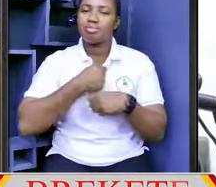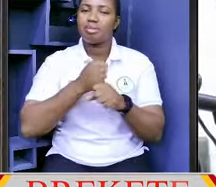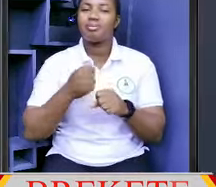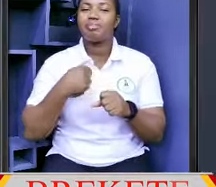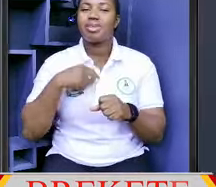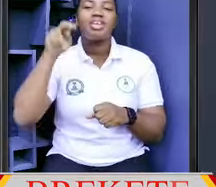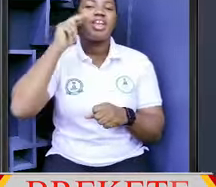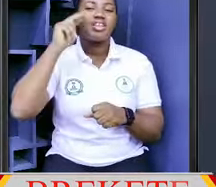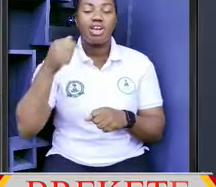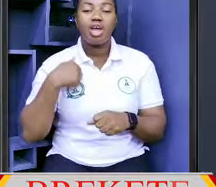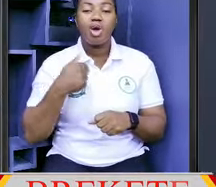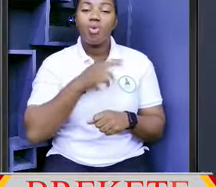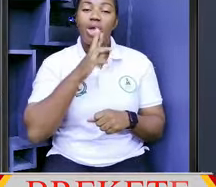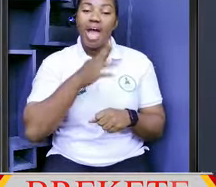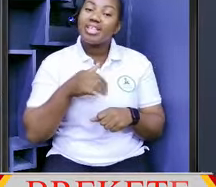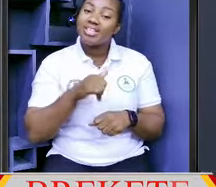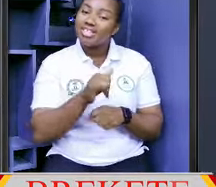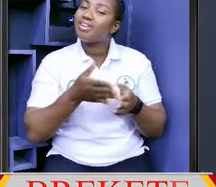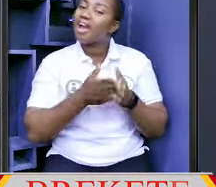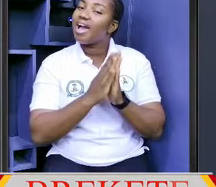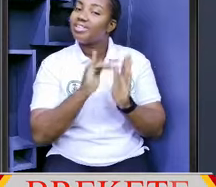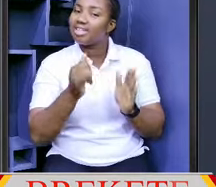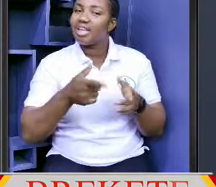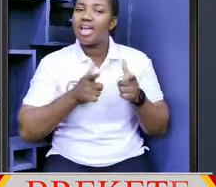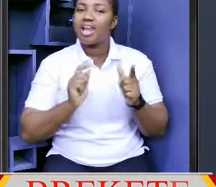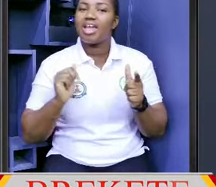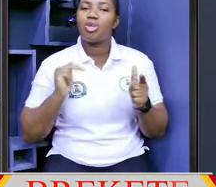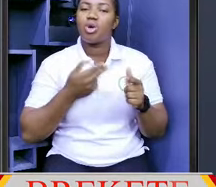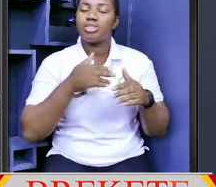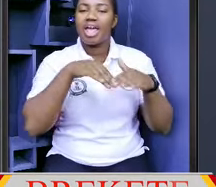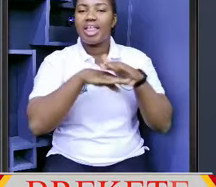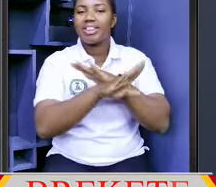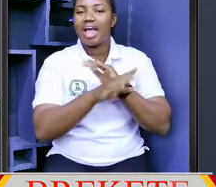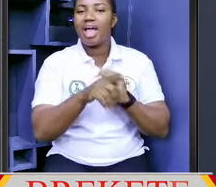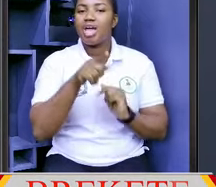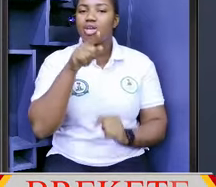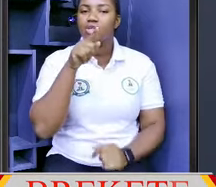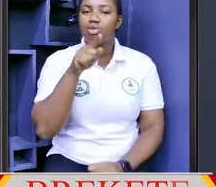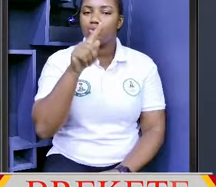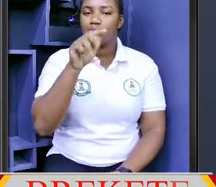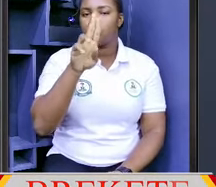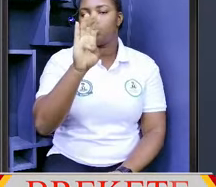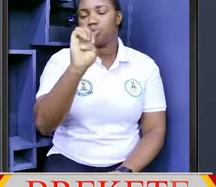We are still asking. Make we enter YouTube,